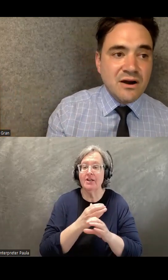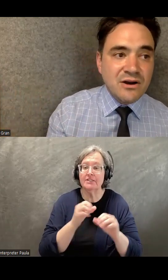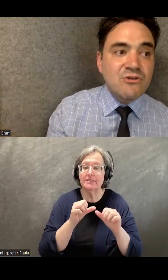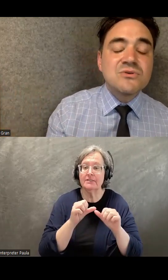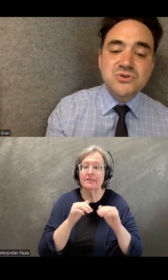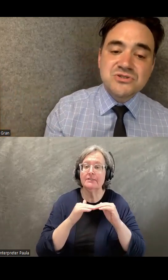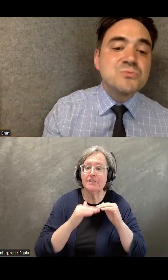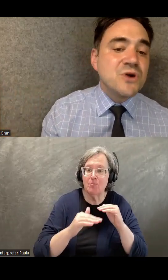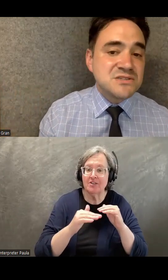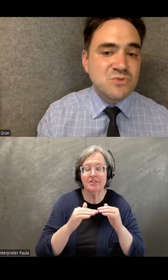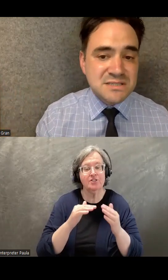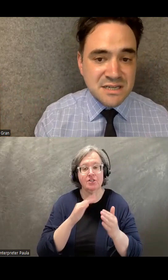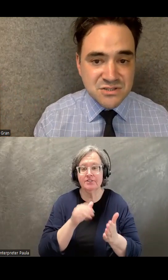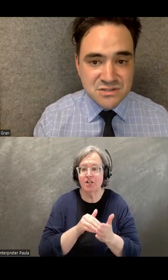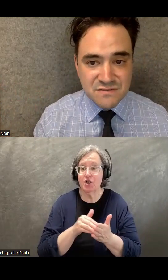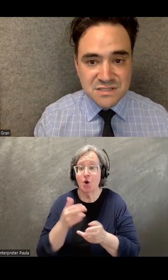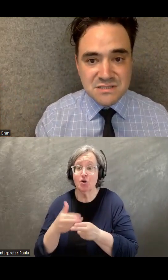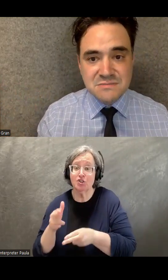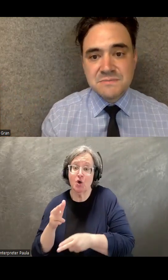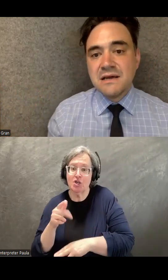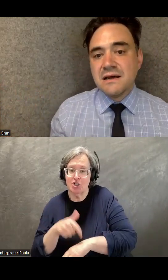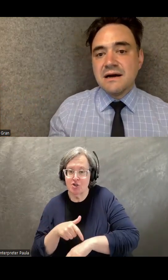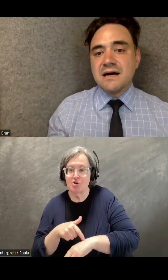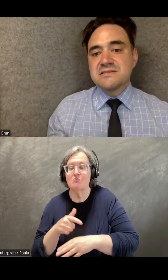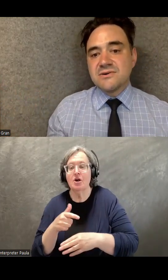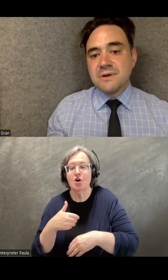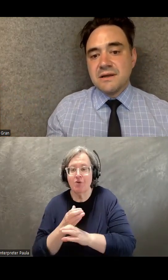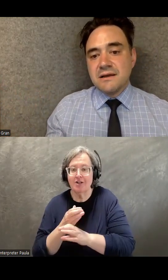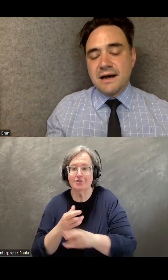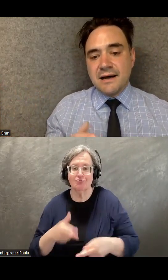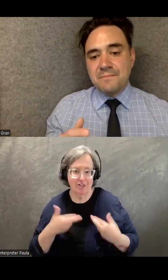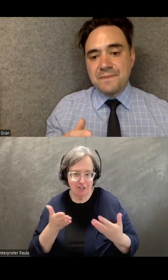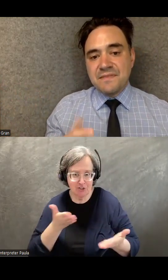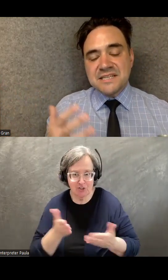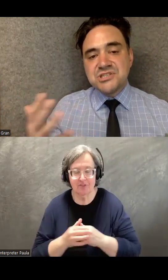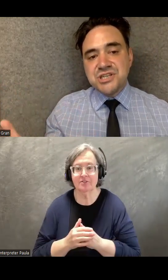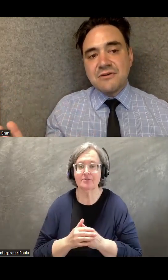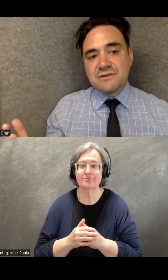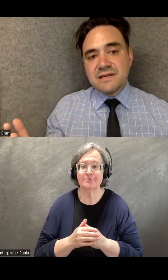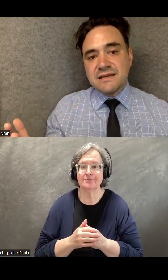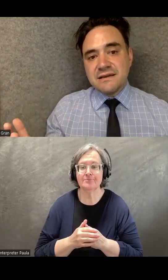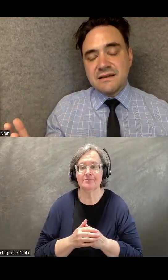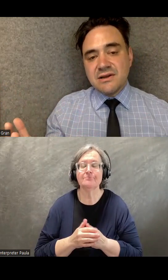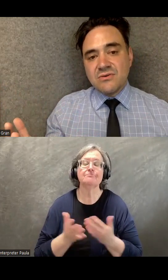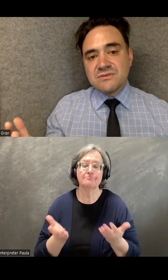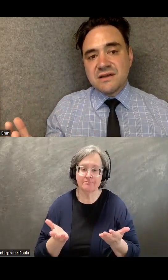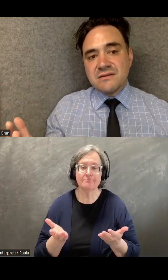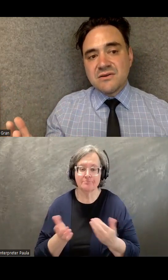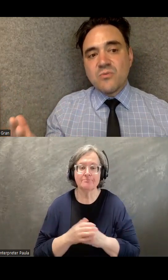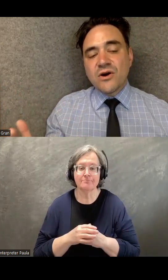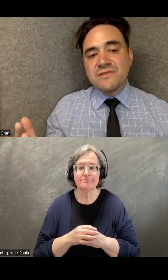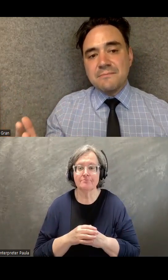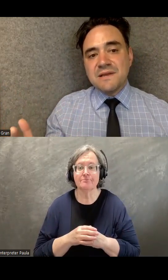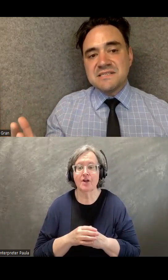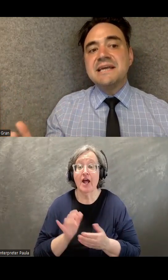supporting our short-term crisis residential services? So that's generally,